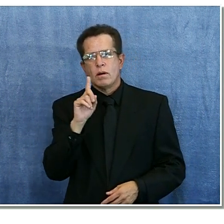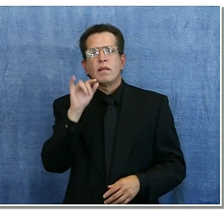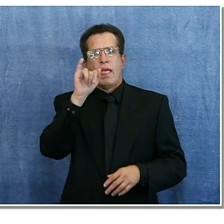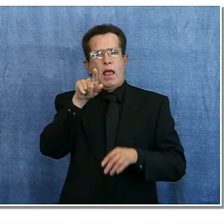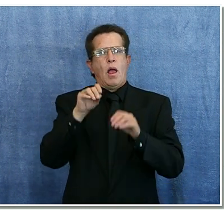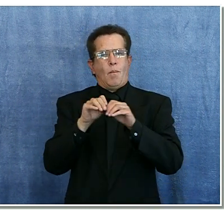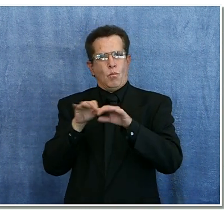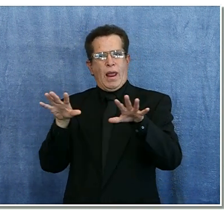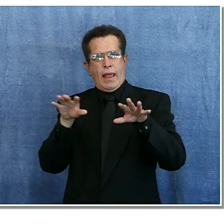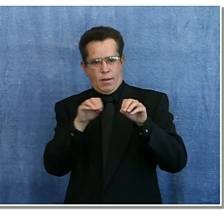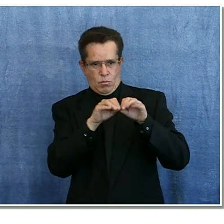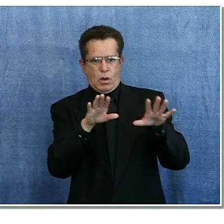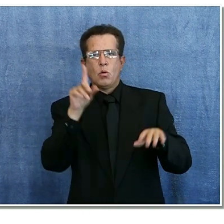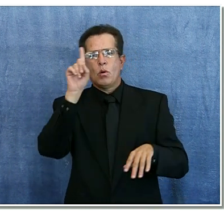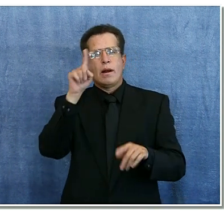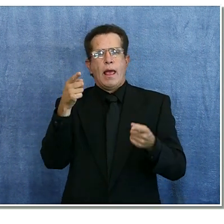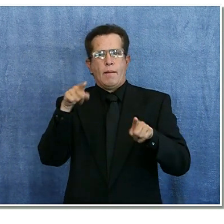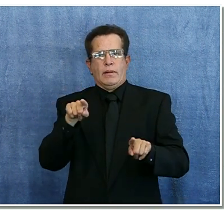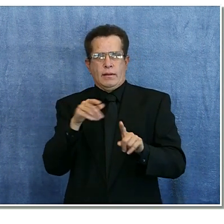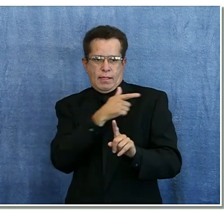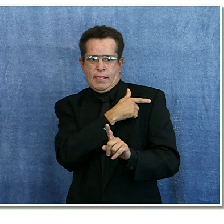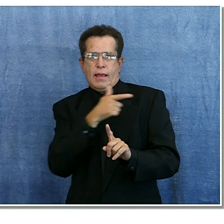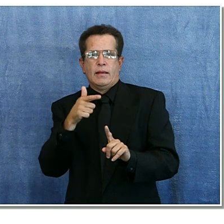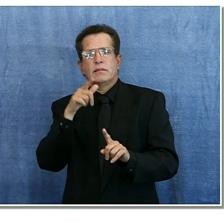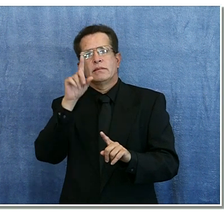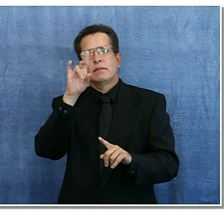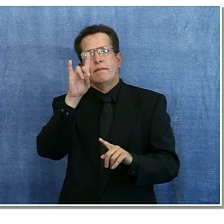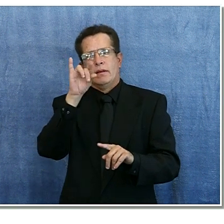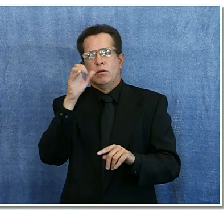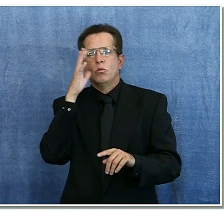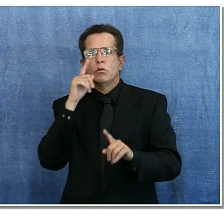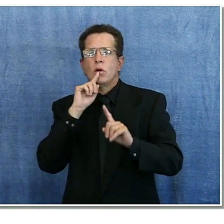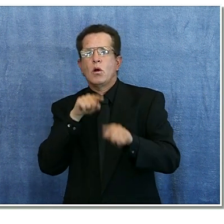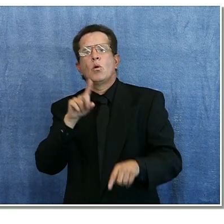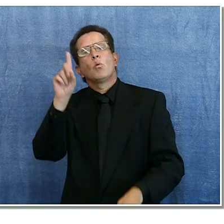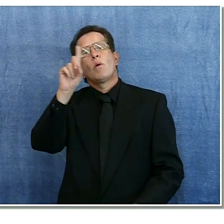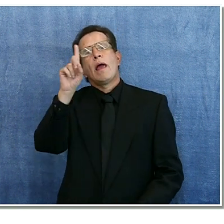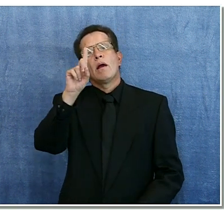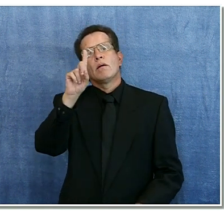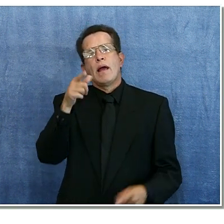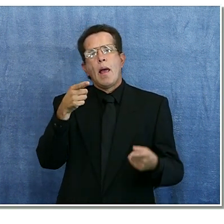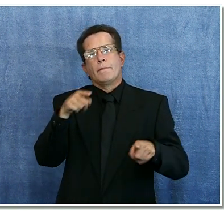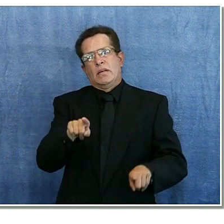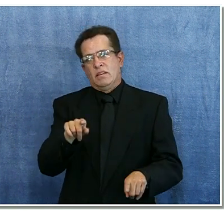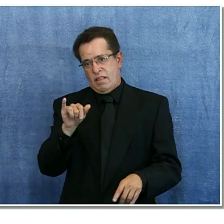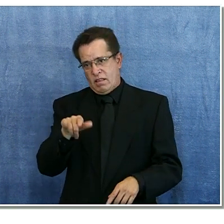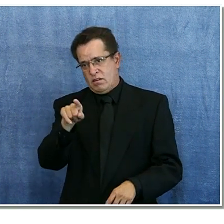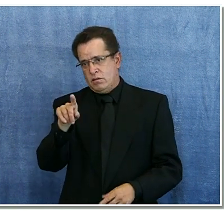the outbreaks since the last 7 days are located. So there are a total of